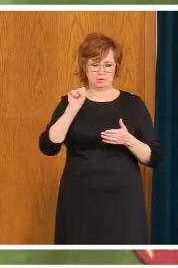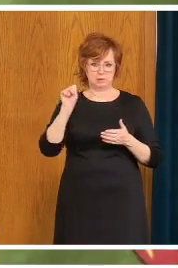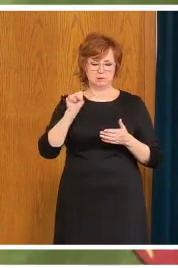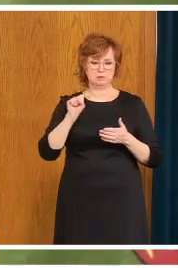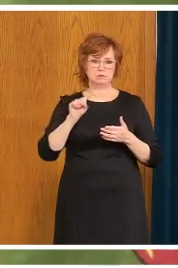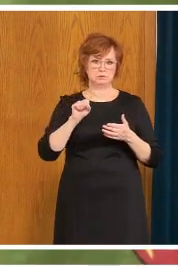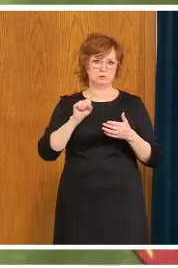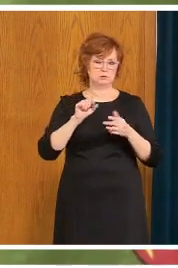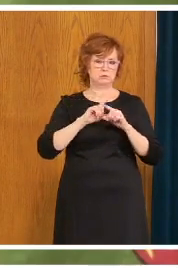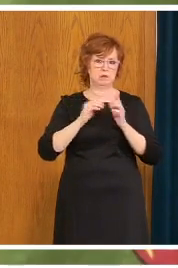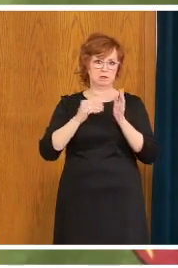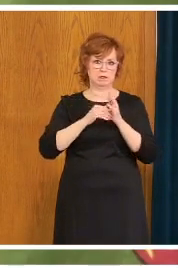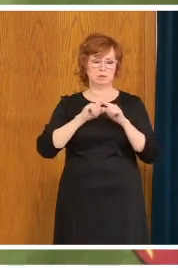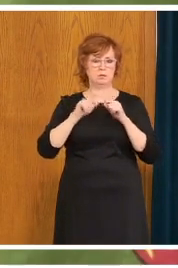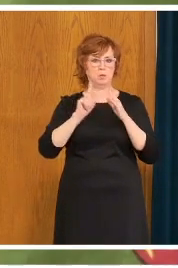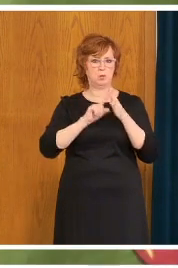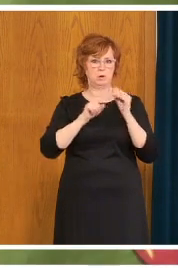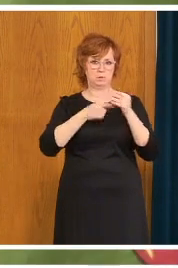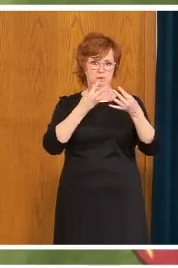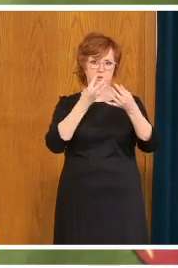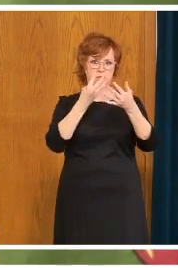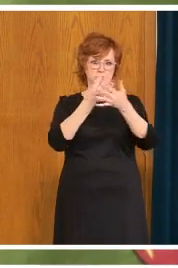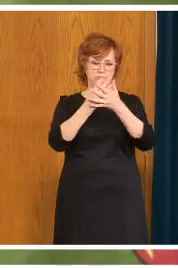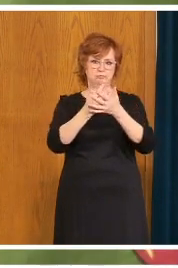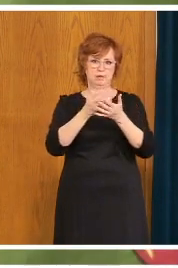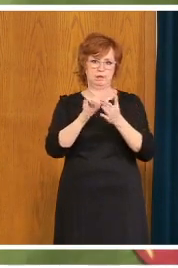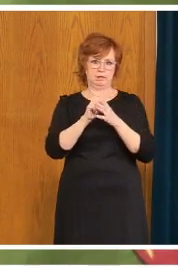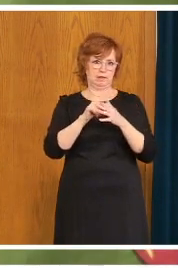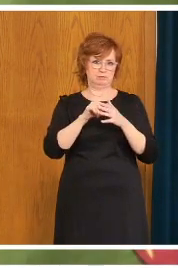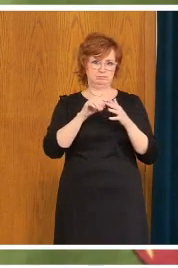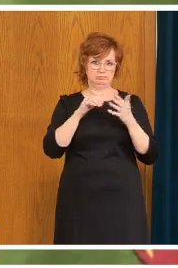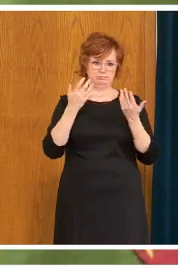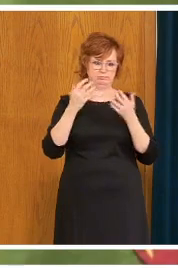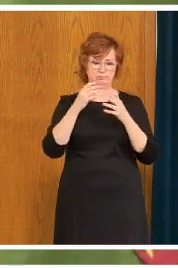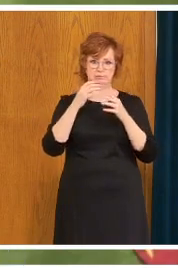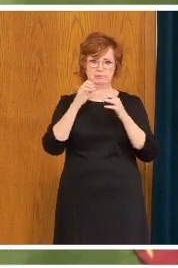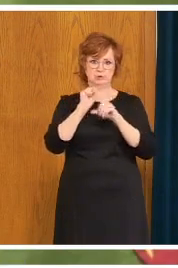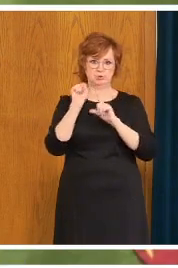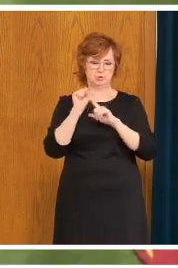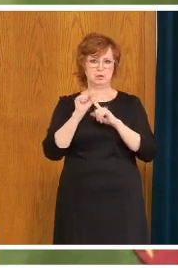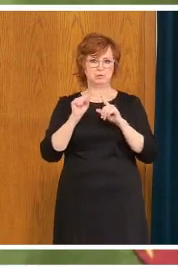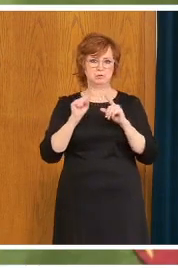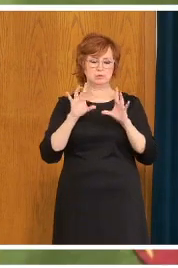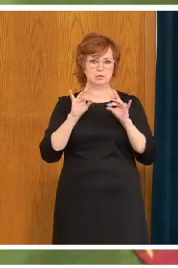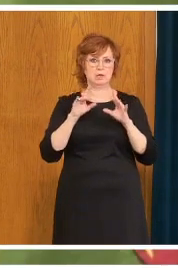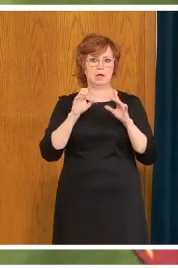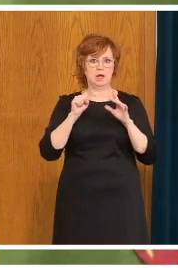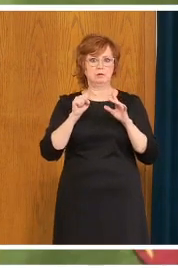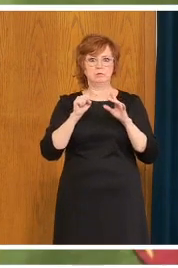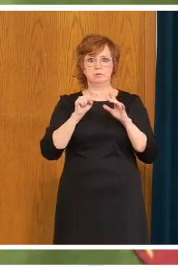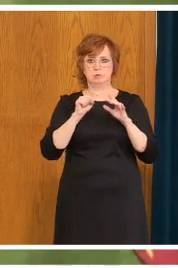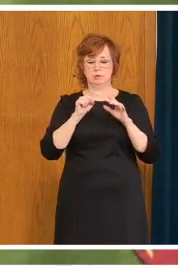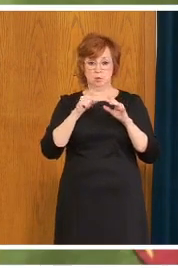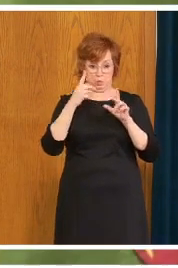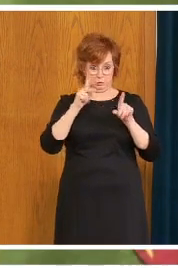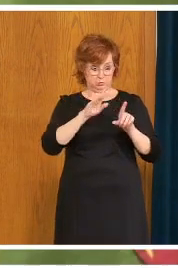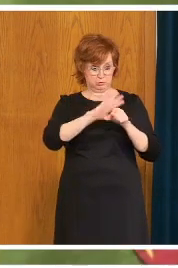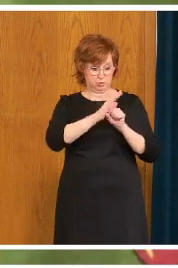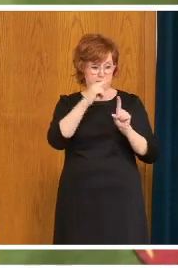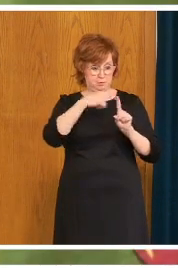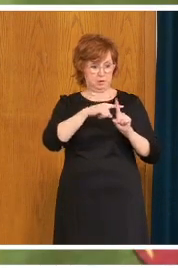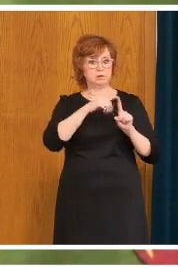environment where they have opportunities to be able to put people into different areas to make sure that they are kept safe. And I'm sure